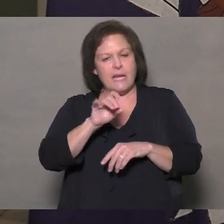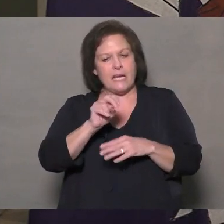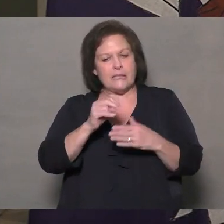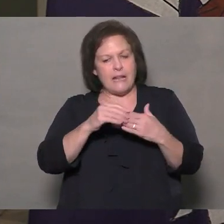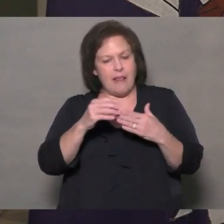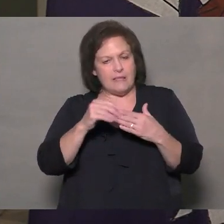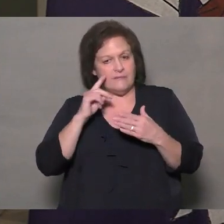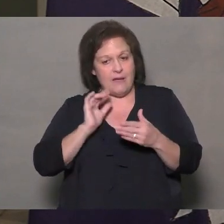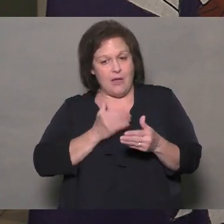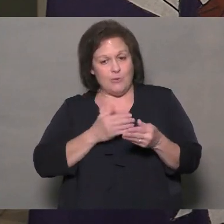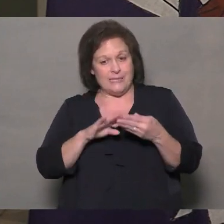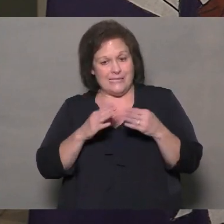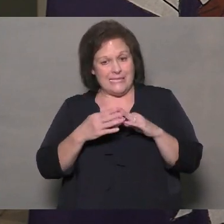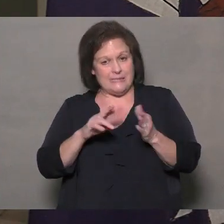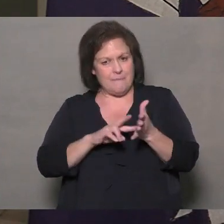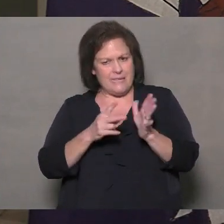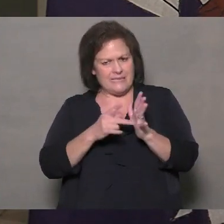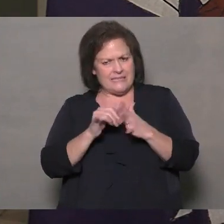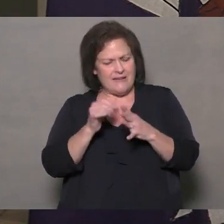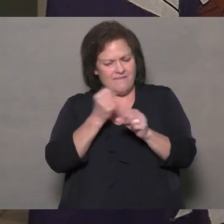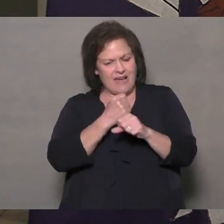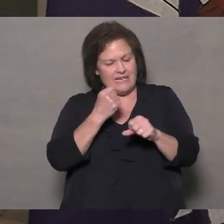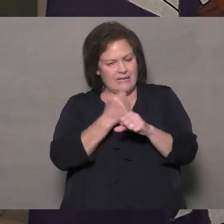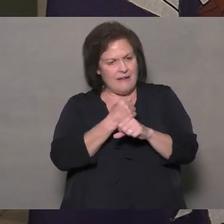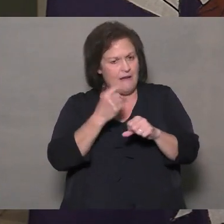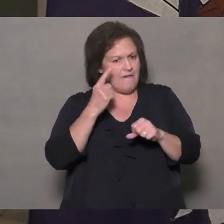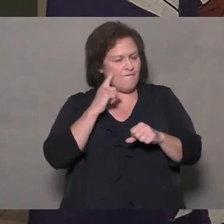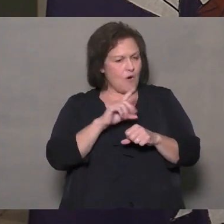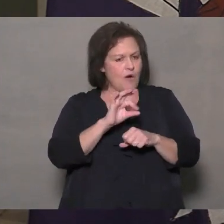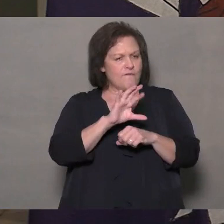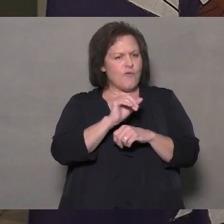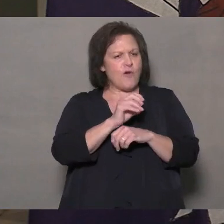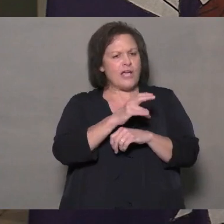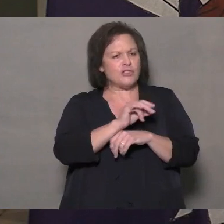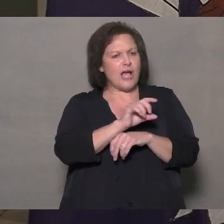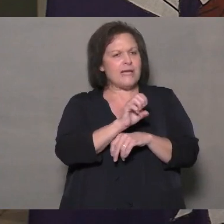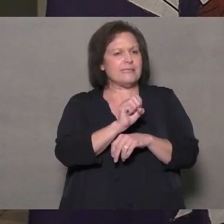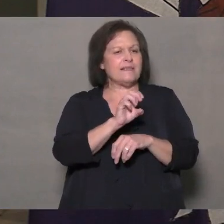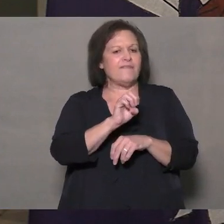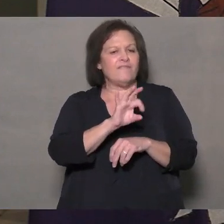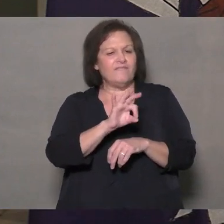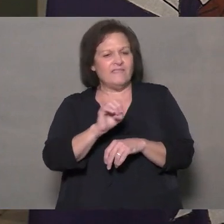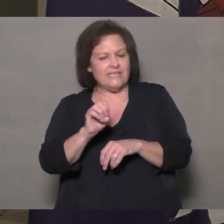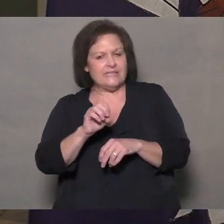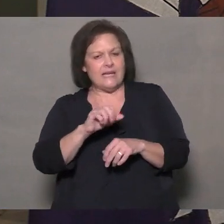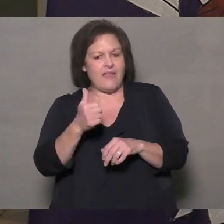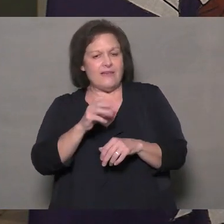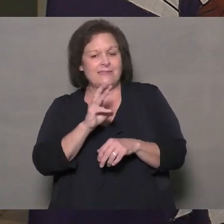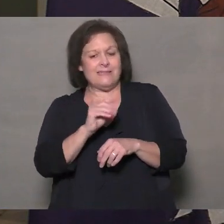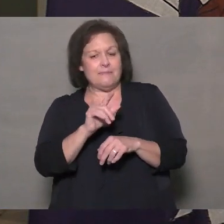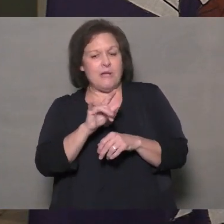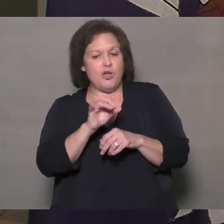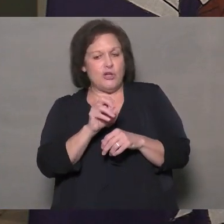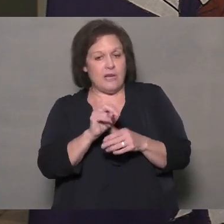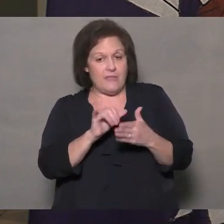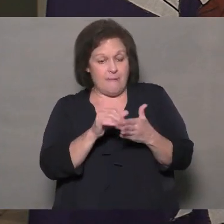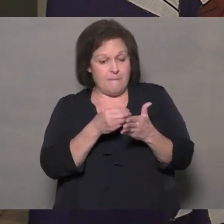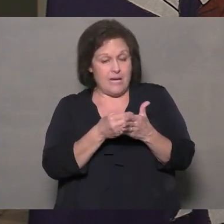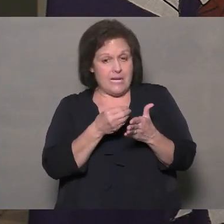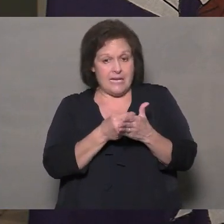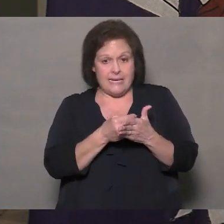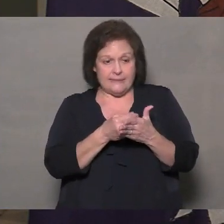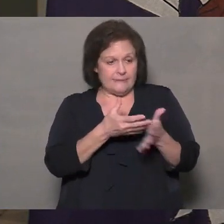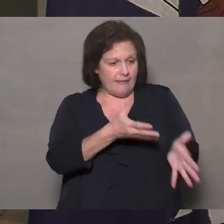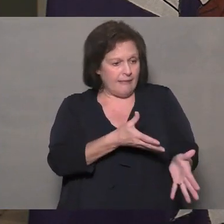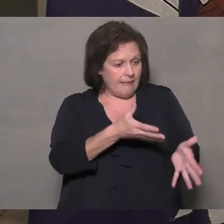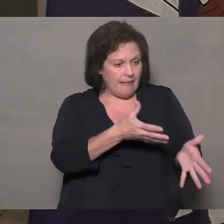city. It meant fighting for franchise fees, bringing in another $6 million. This money was left on the